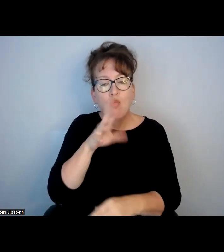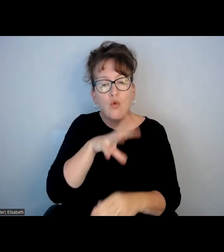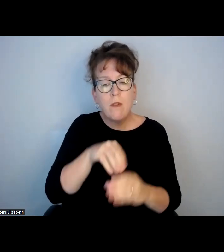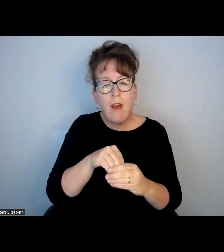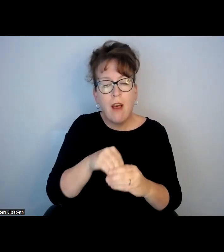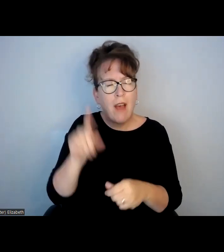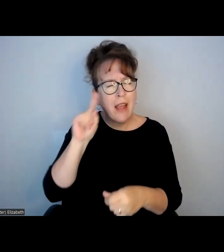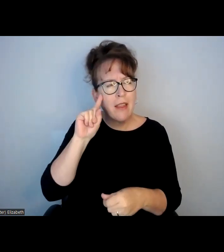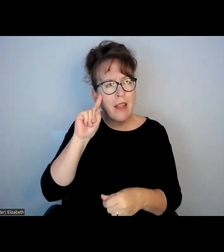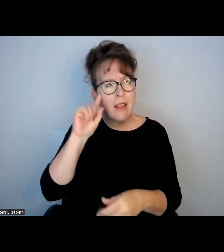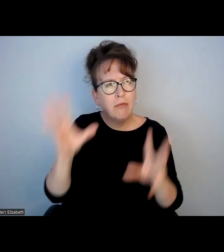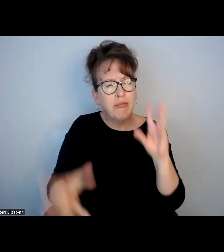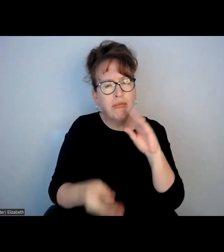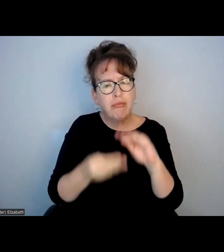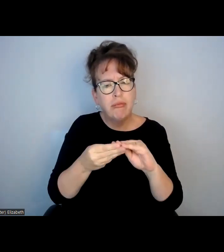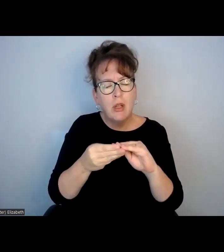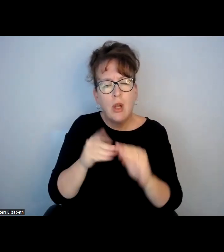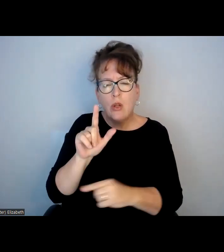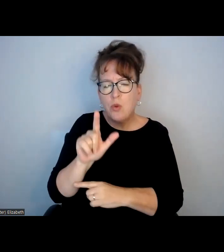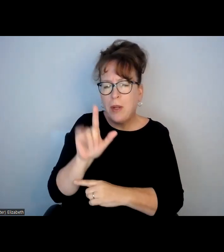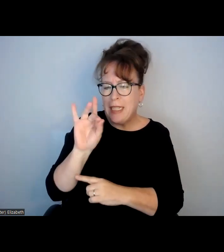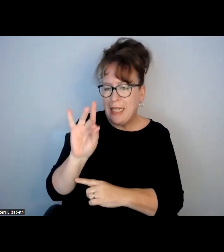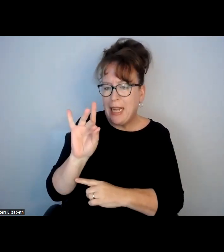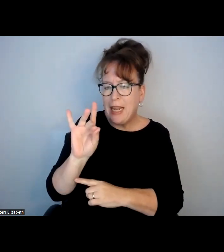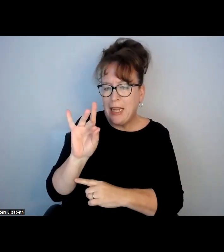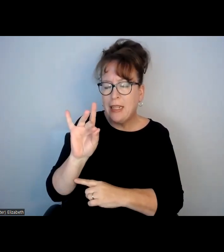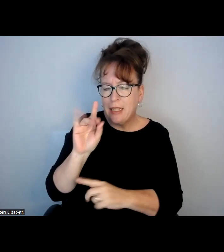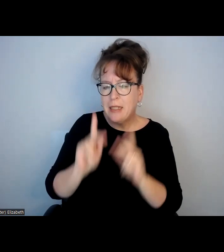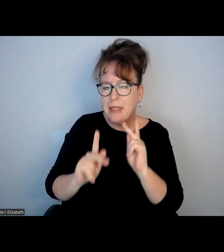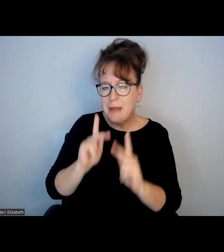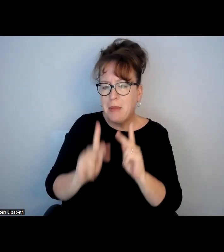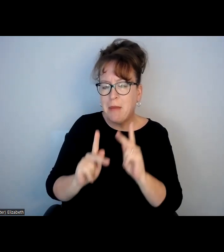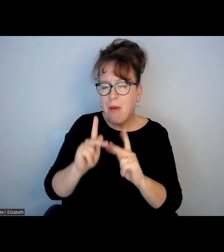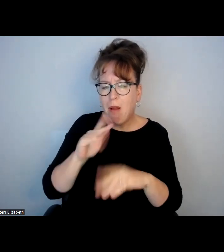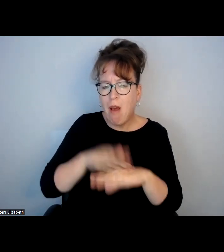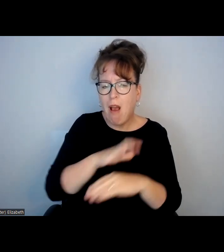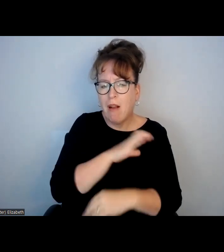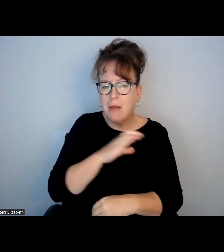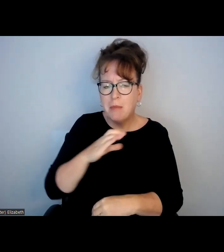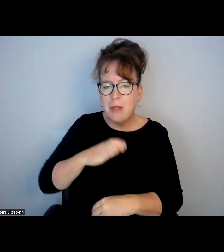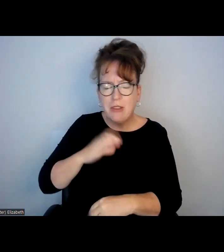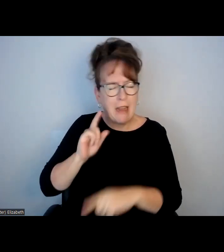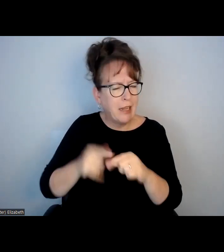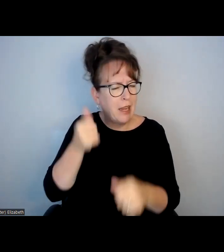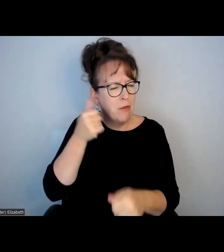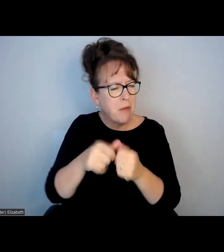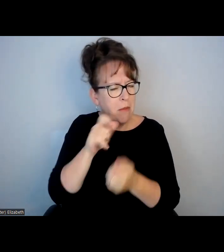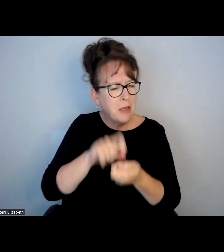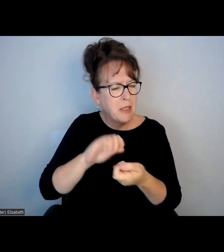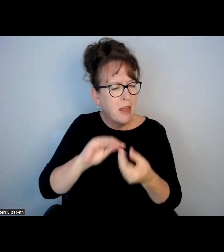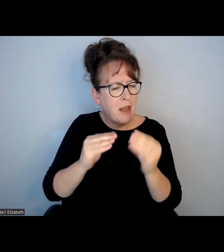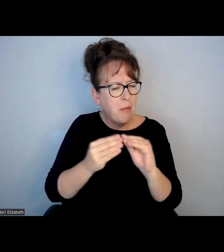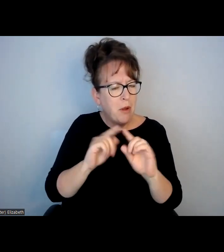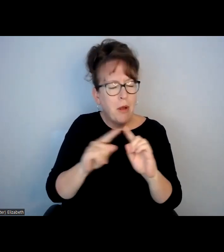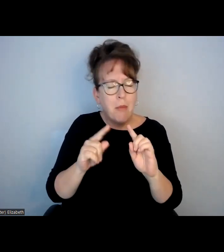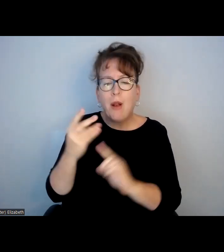think we have 28 or so individuals. I can't remember how many actual commission members we have, but it's a few